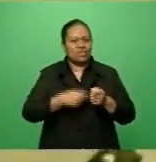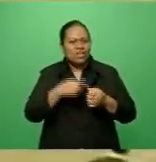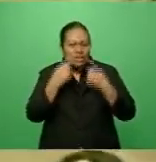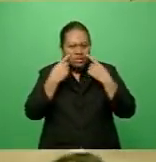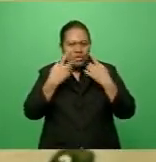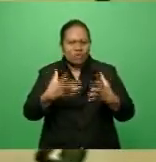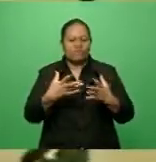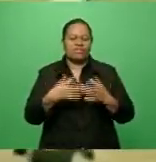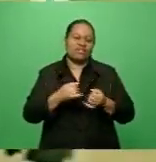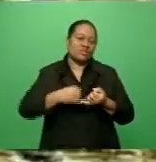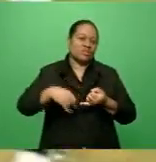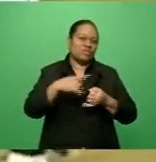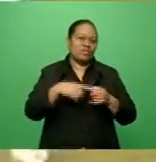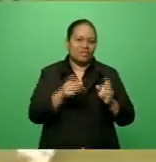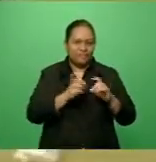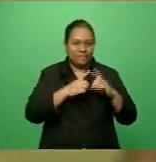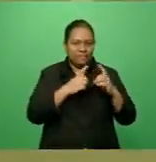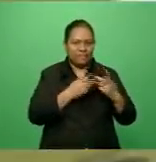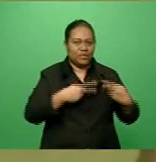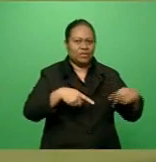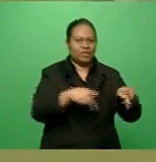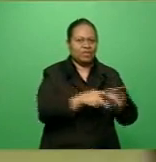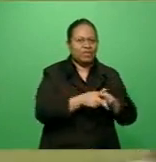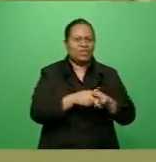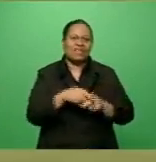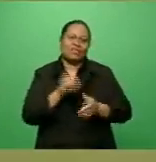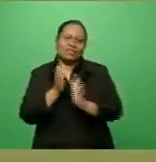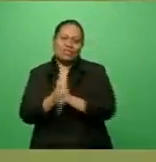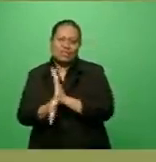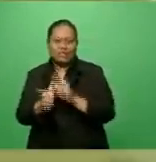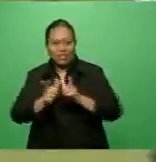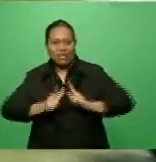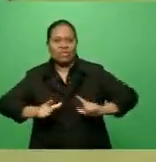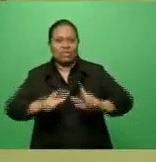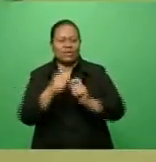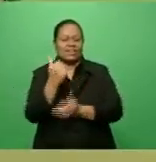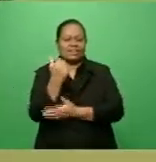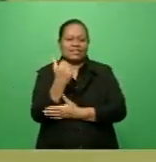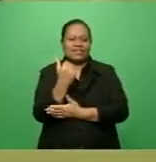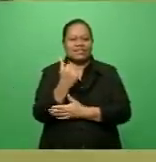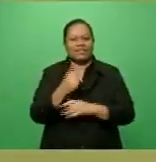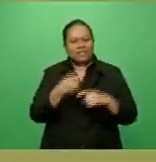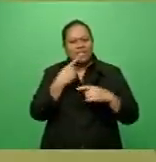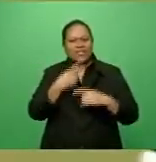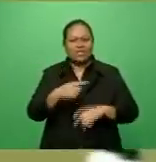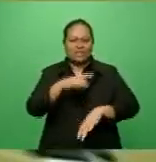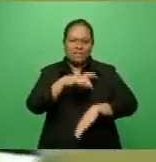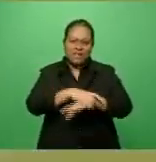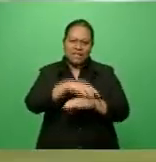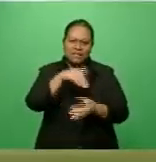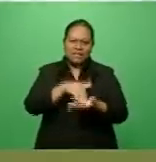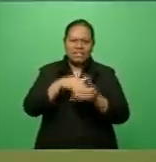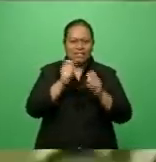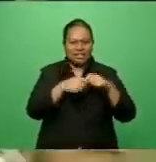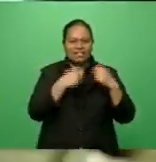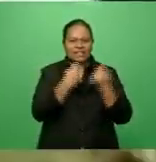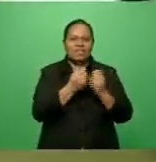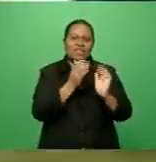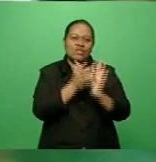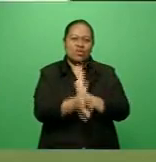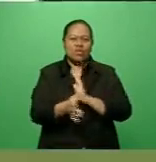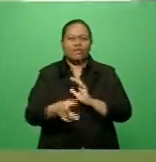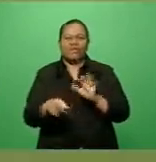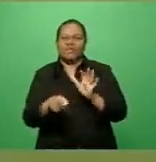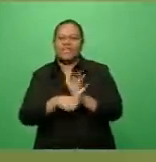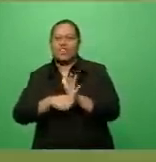provincial rugby before making his name on the local 7 scene for the then Prisons team before being called up by the late